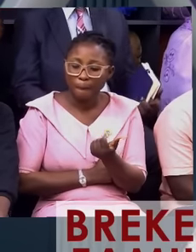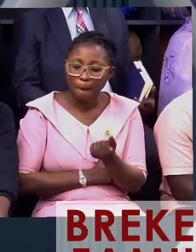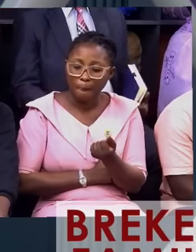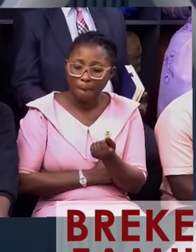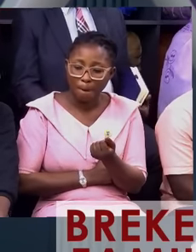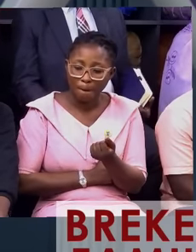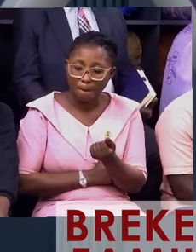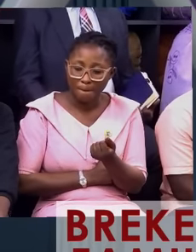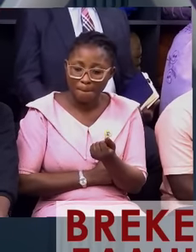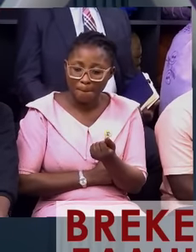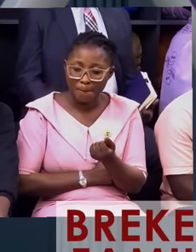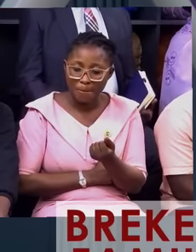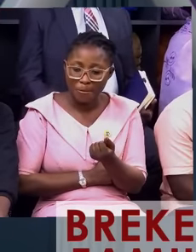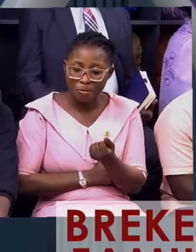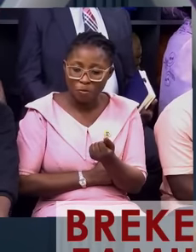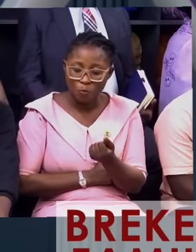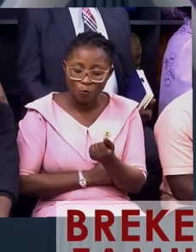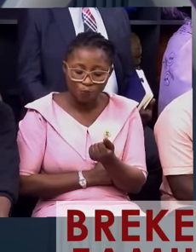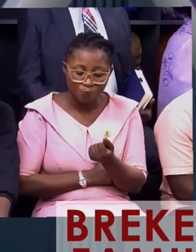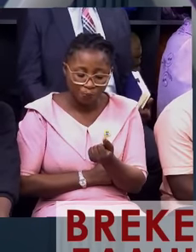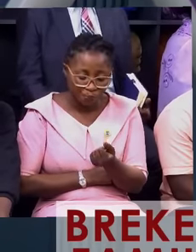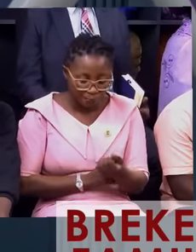morning good